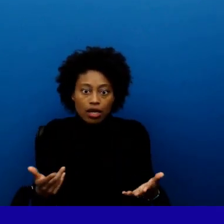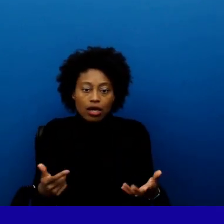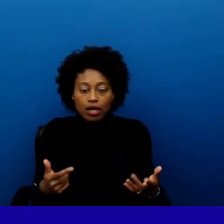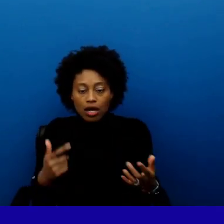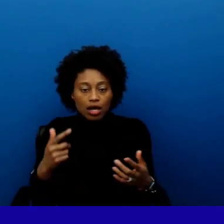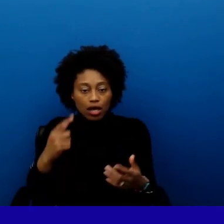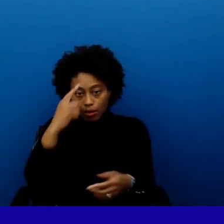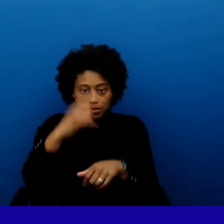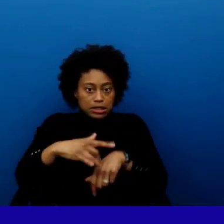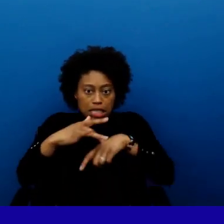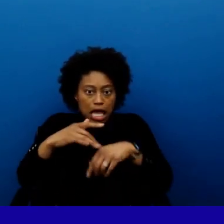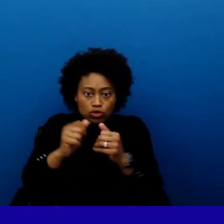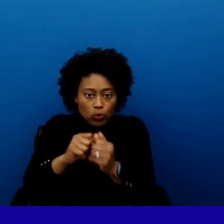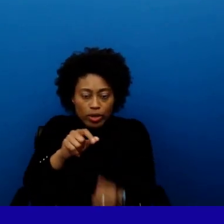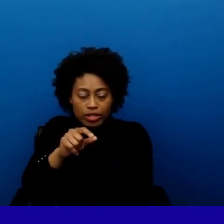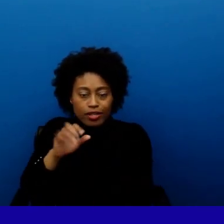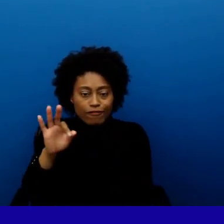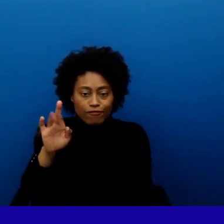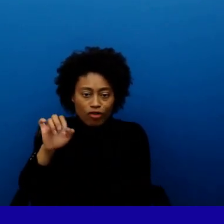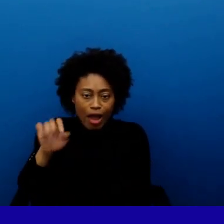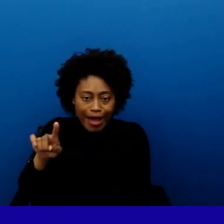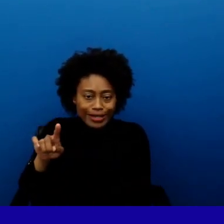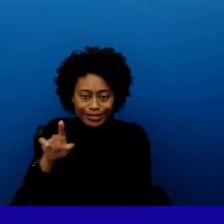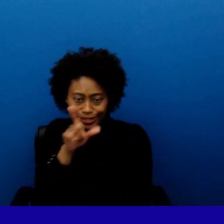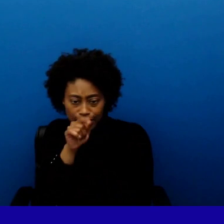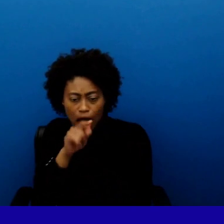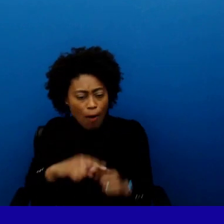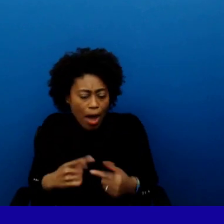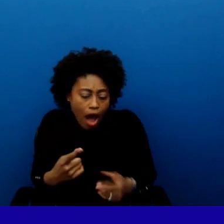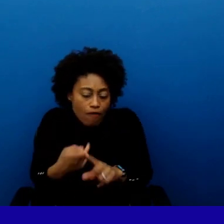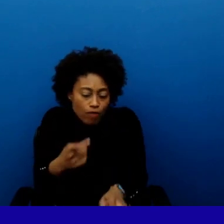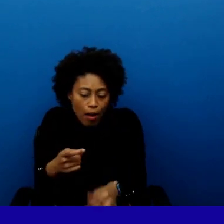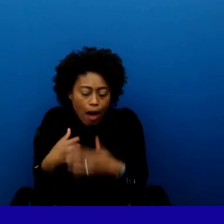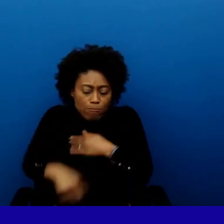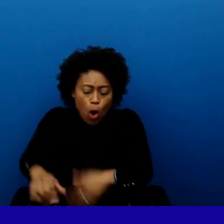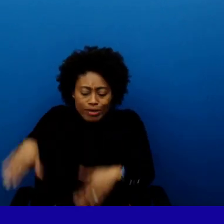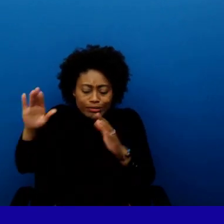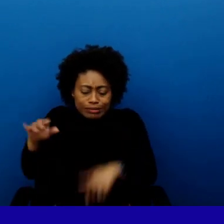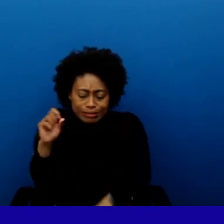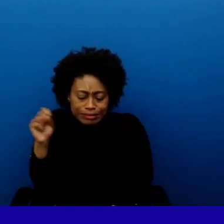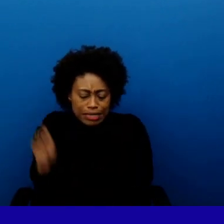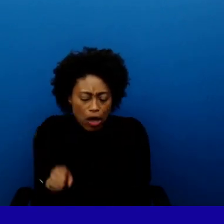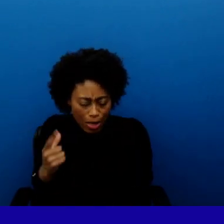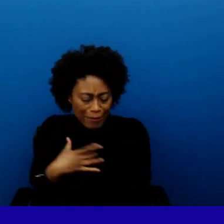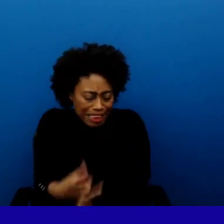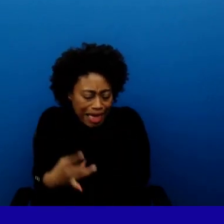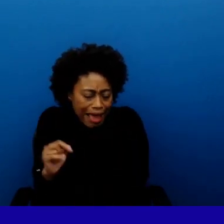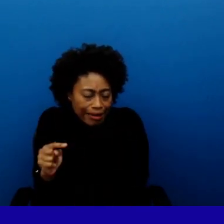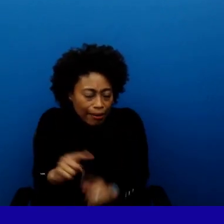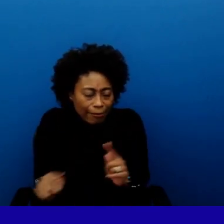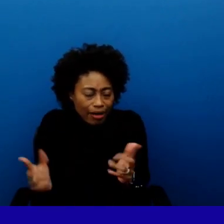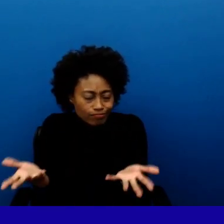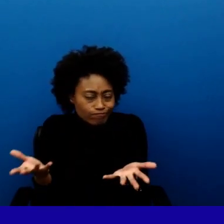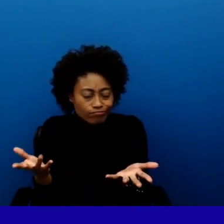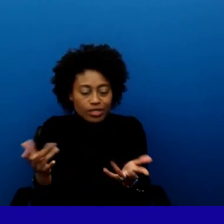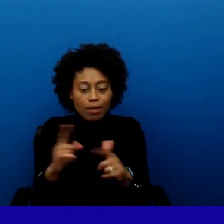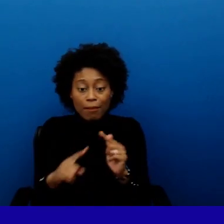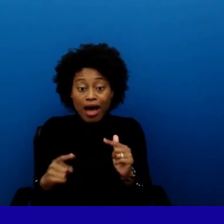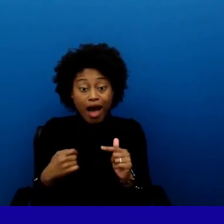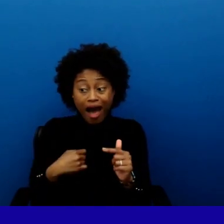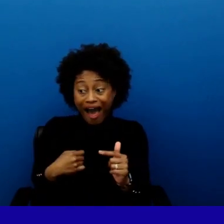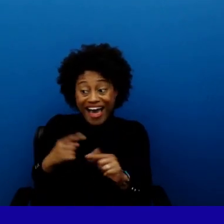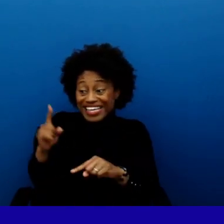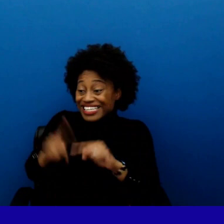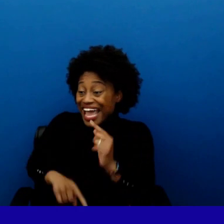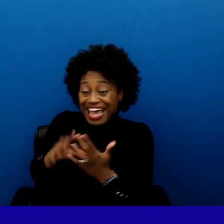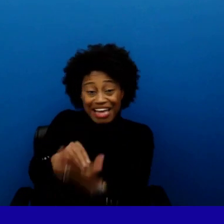mean, I'm from the South. I Yeah. like it. Okay. But it's the same thing when and I can't replicate it.